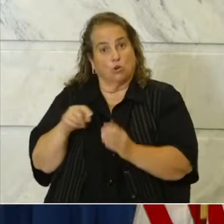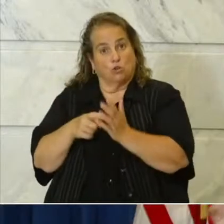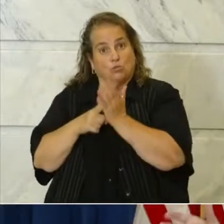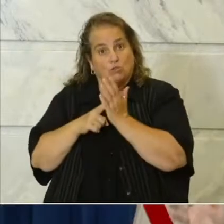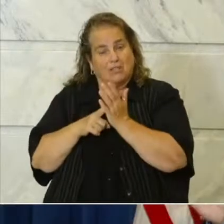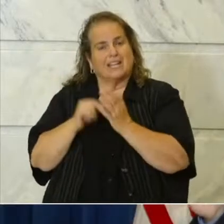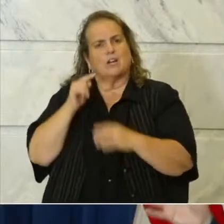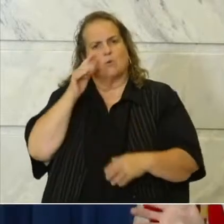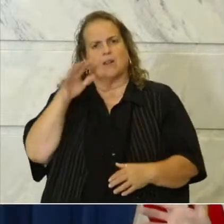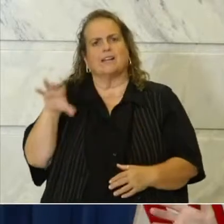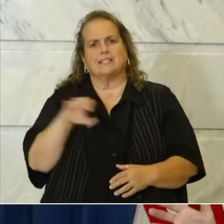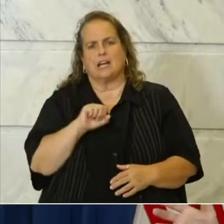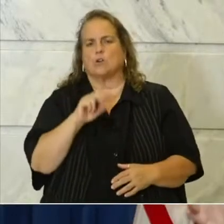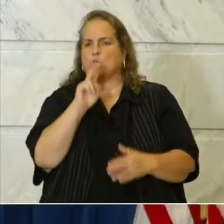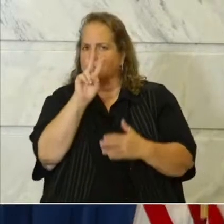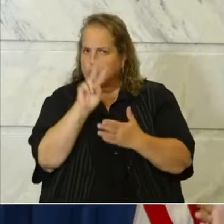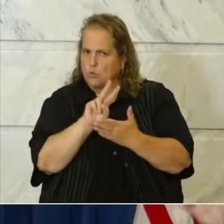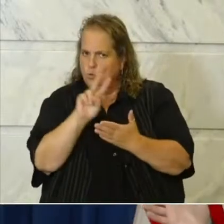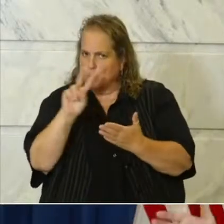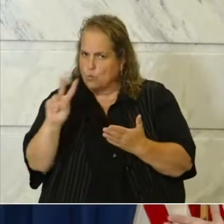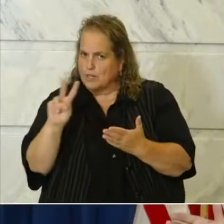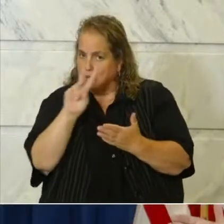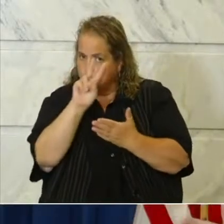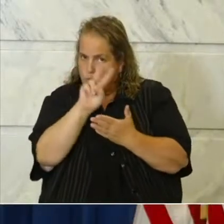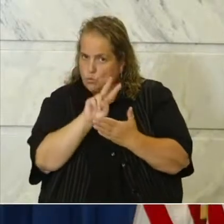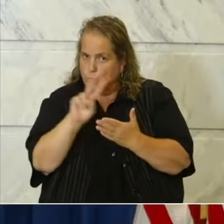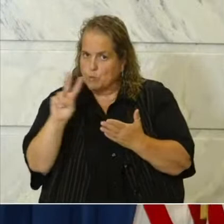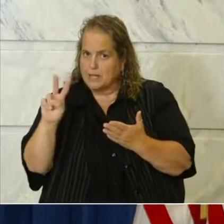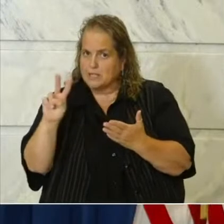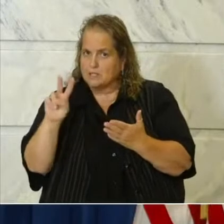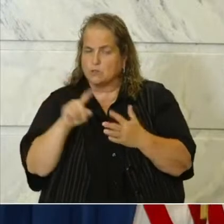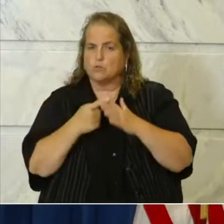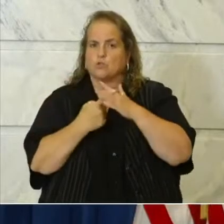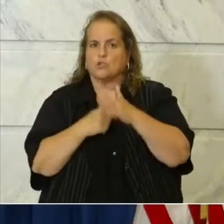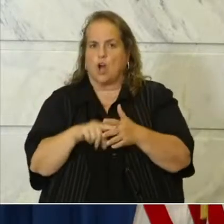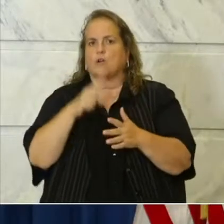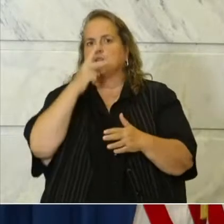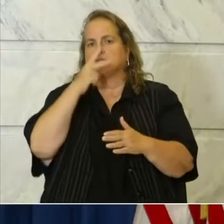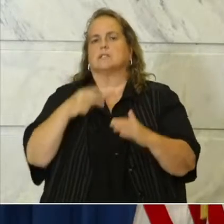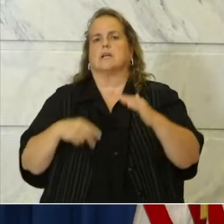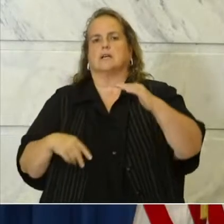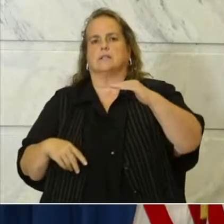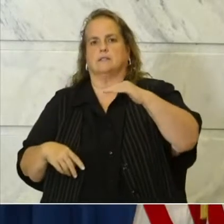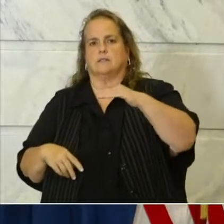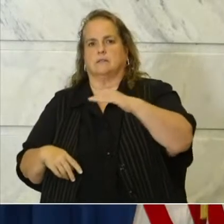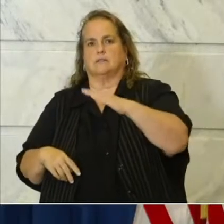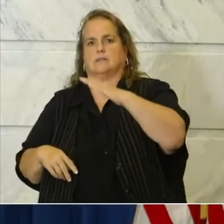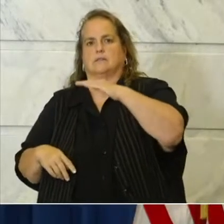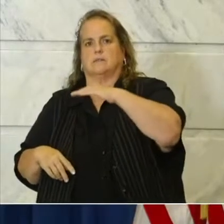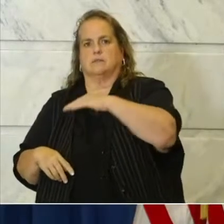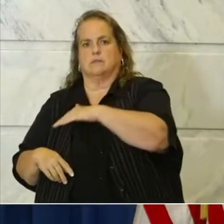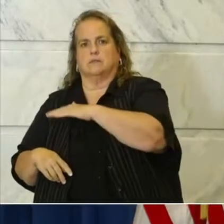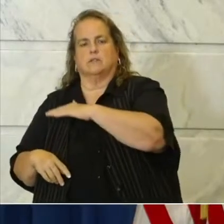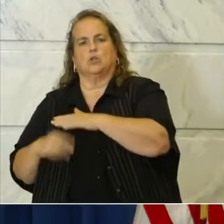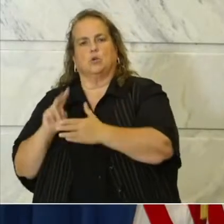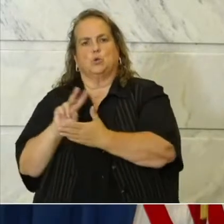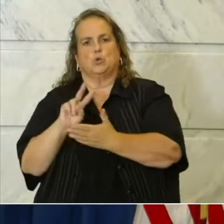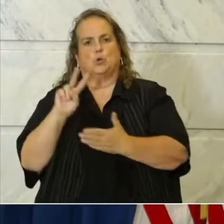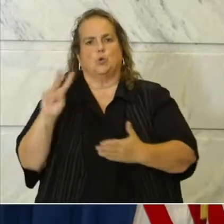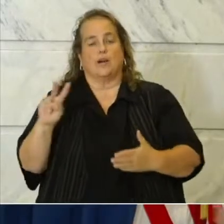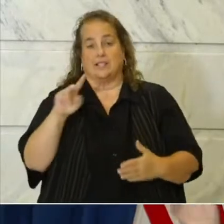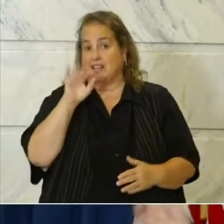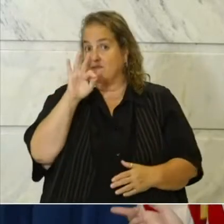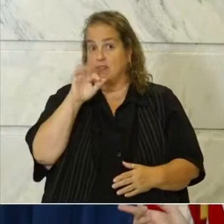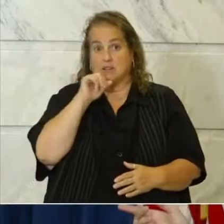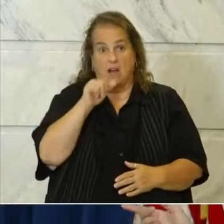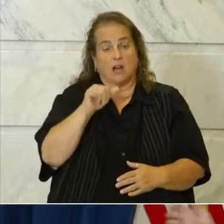take almost 2 weeks to start stemming the tide. In 2 weeks, look what can happen to different places.